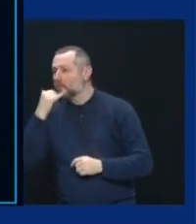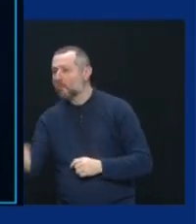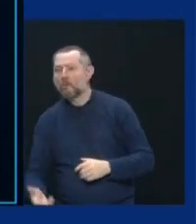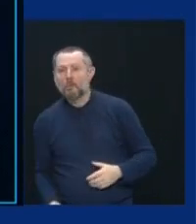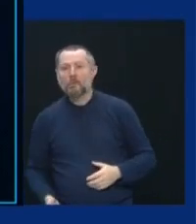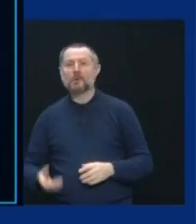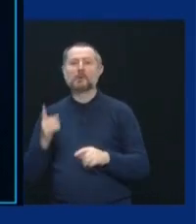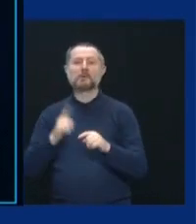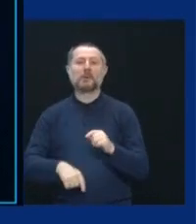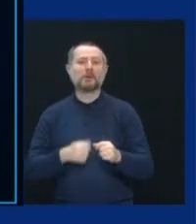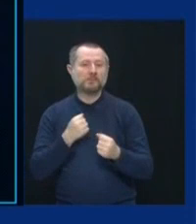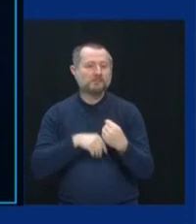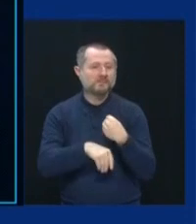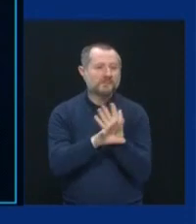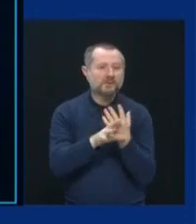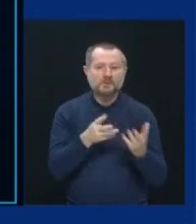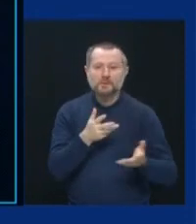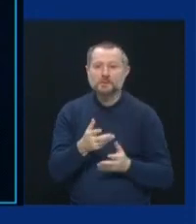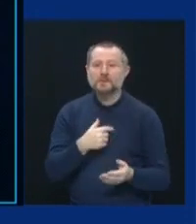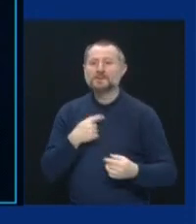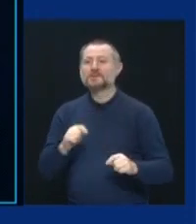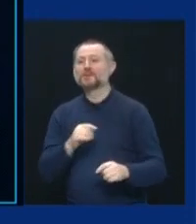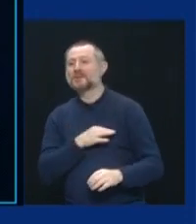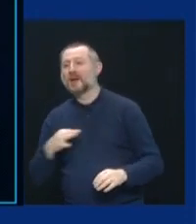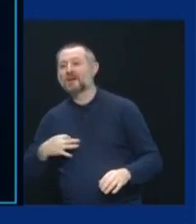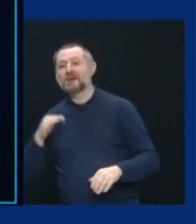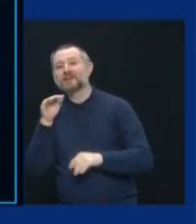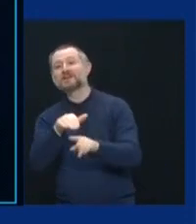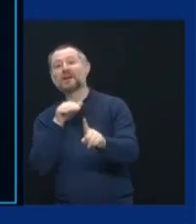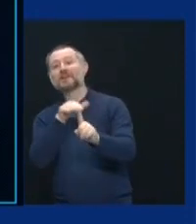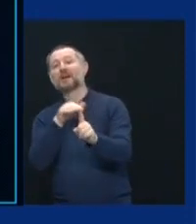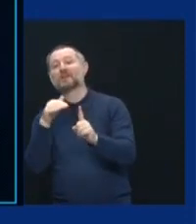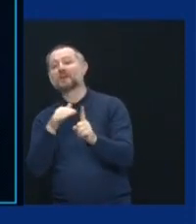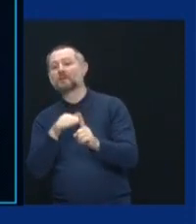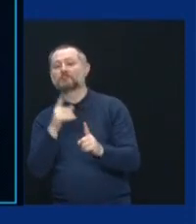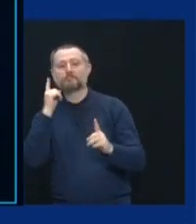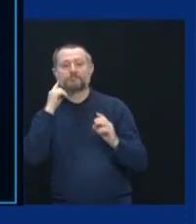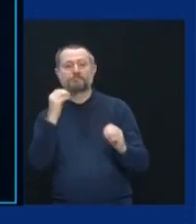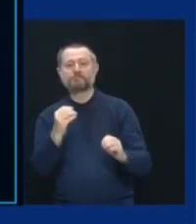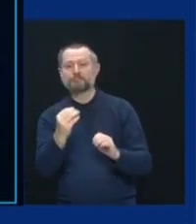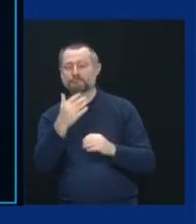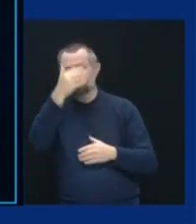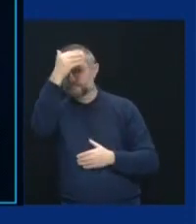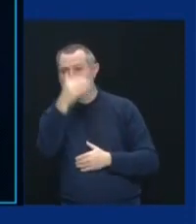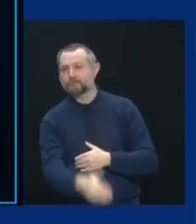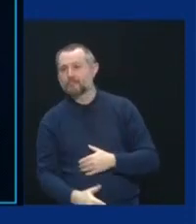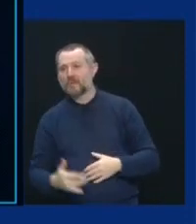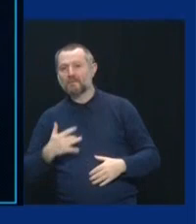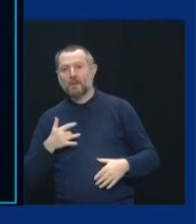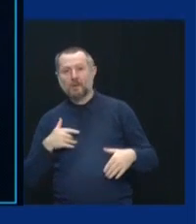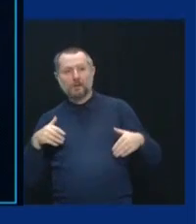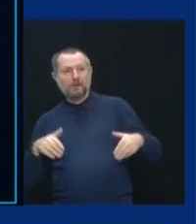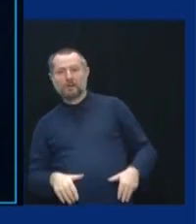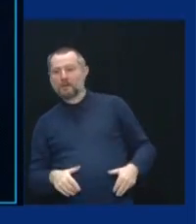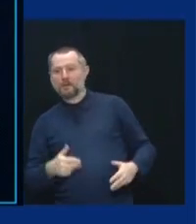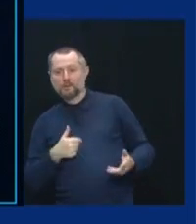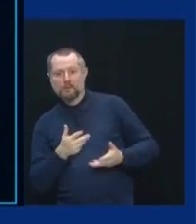get staff on the phone to get answers. They were powerless. They were helpless.